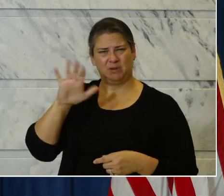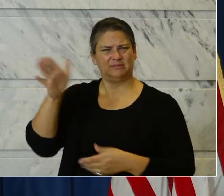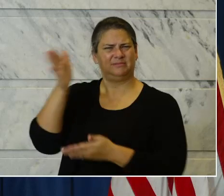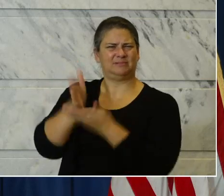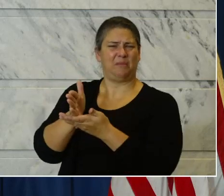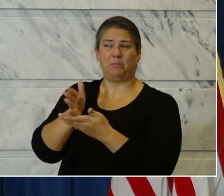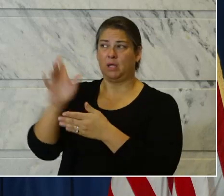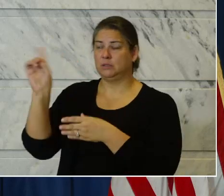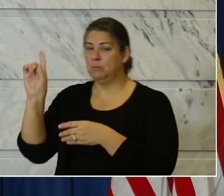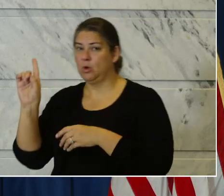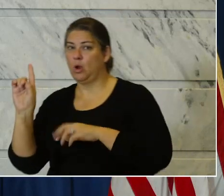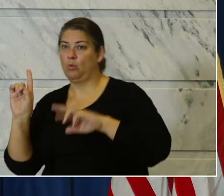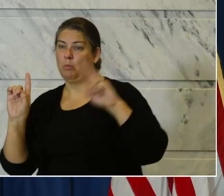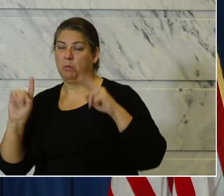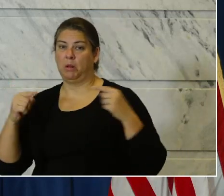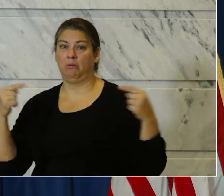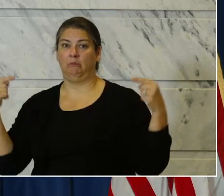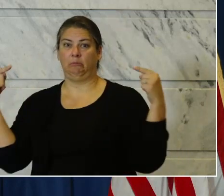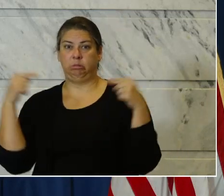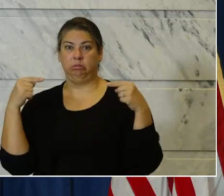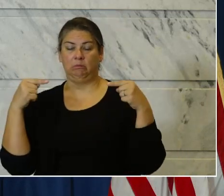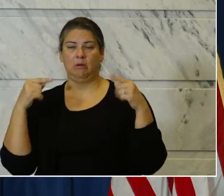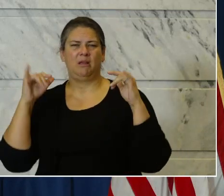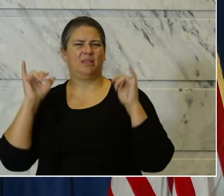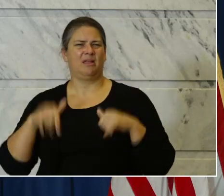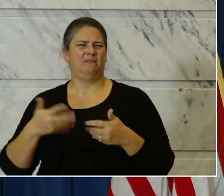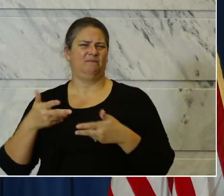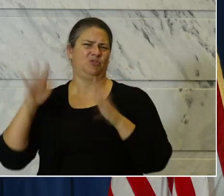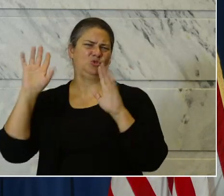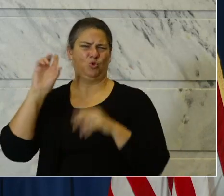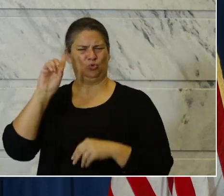Democrats and Republicans and to get something done.